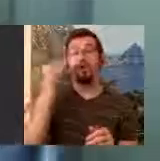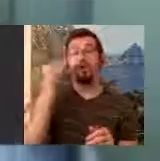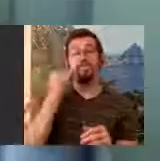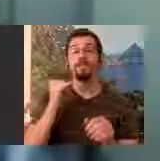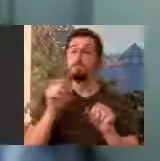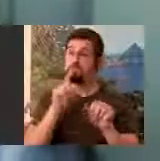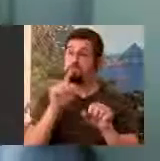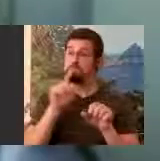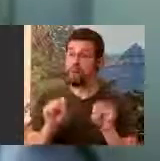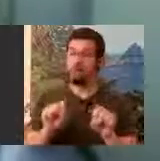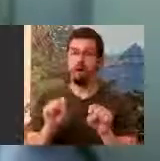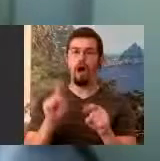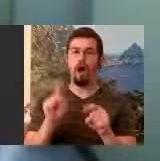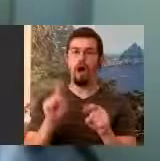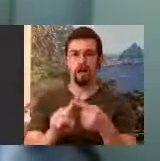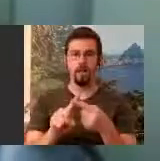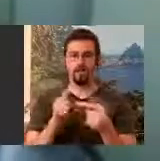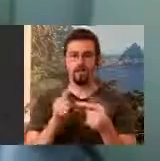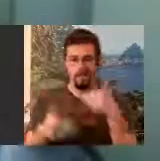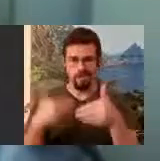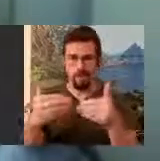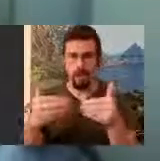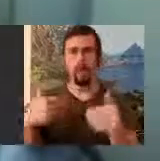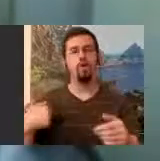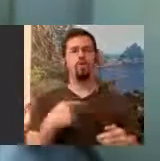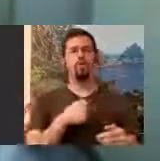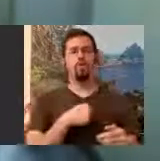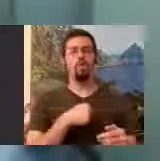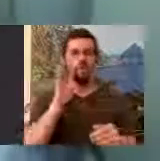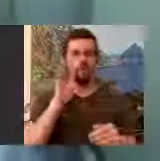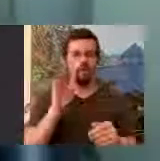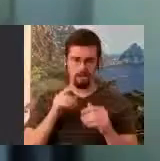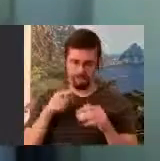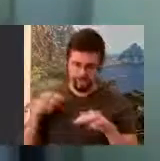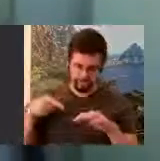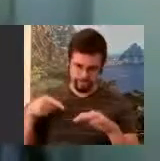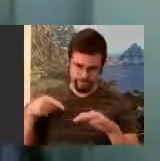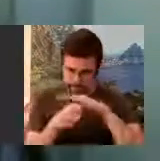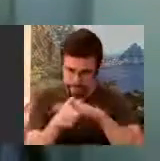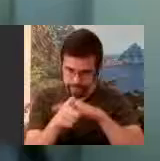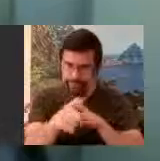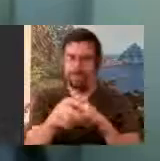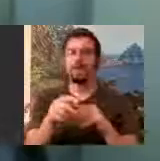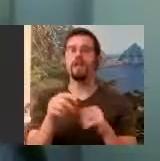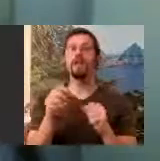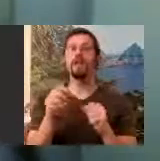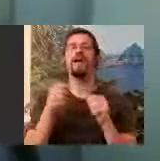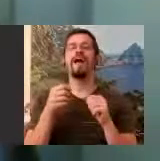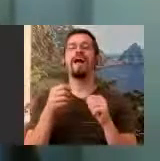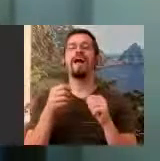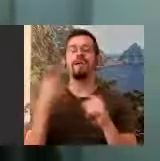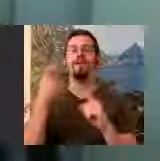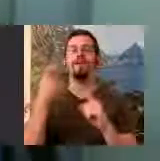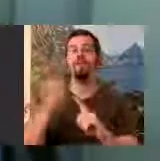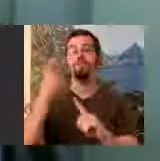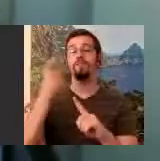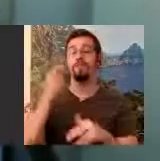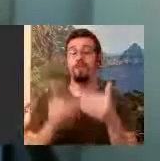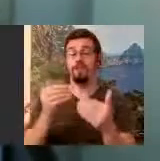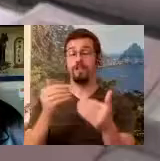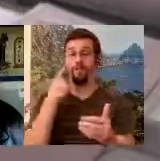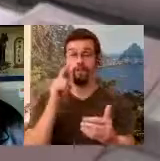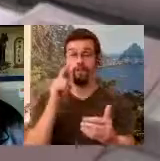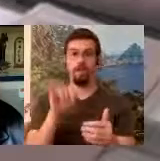that way. And we are going that way to see if we can apply an automatic transcription from videos. Okay,